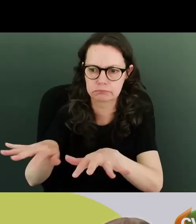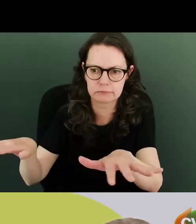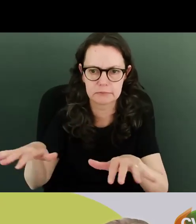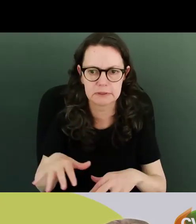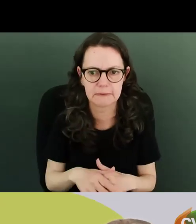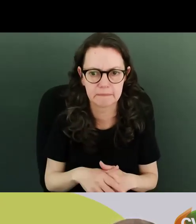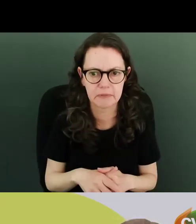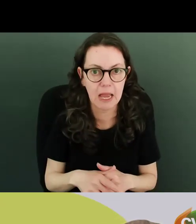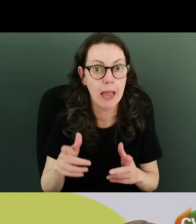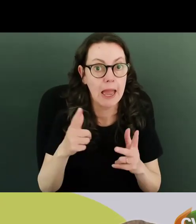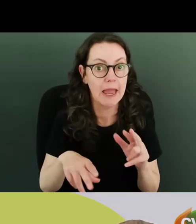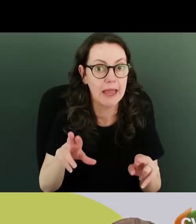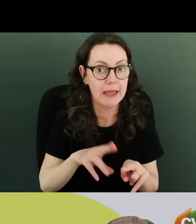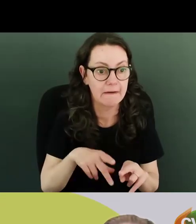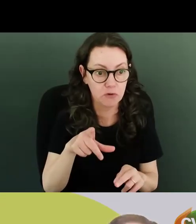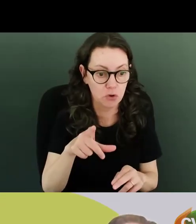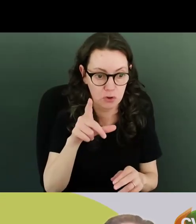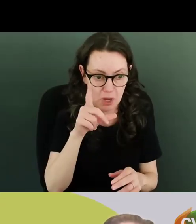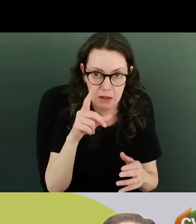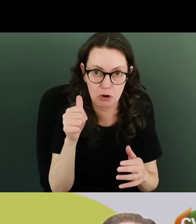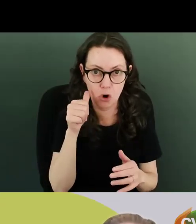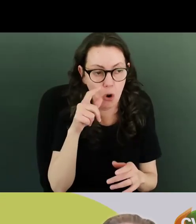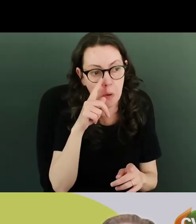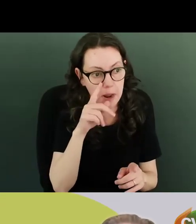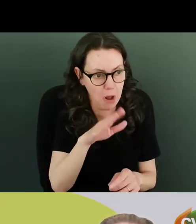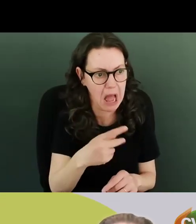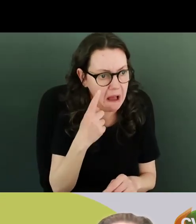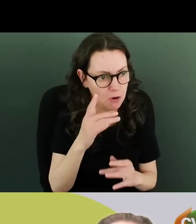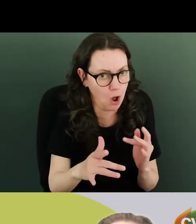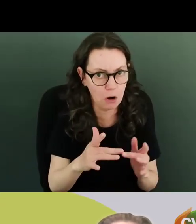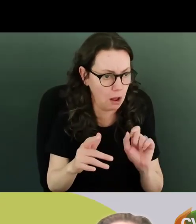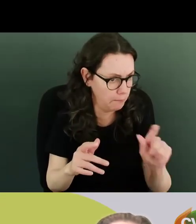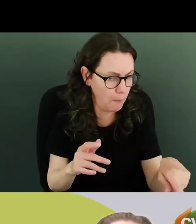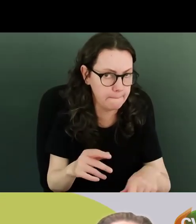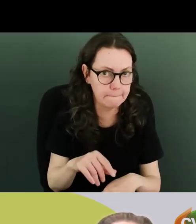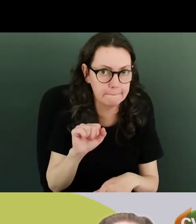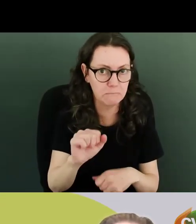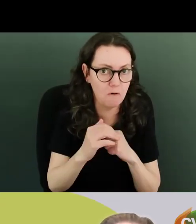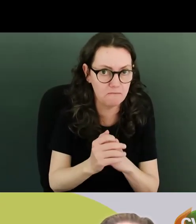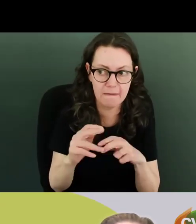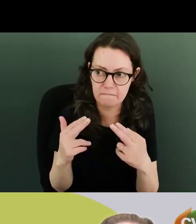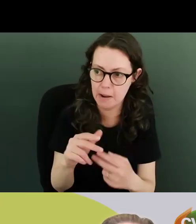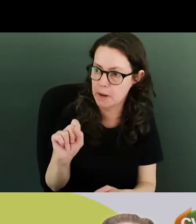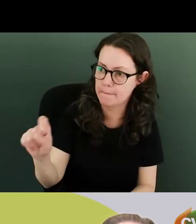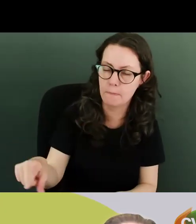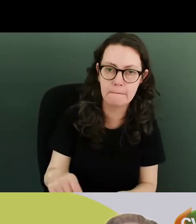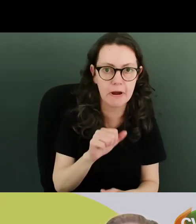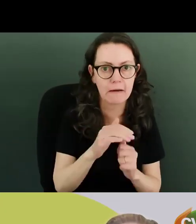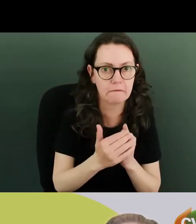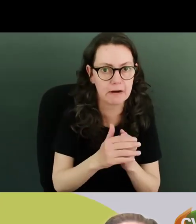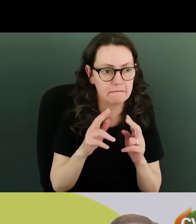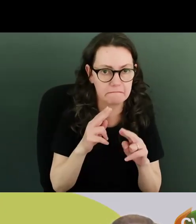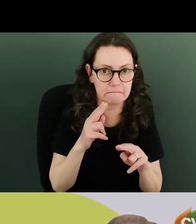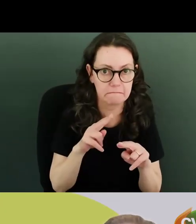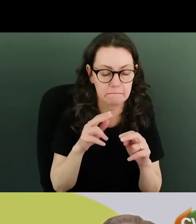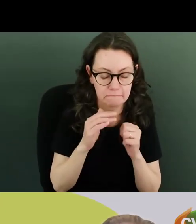But please, by all means, share the site as much as you possibly can across your networks. We want to make sure that as many people